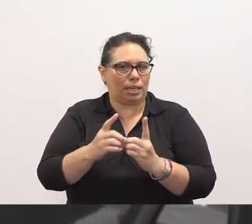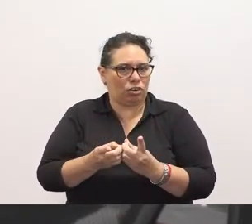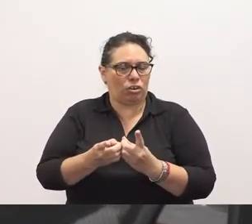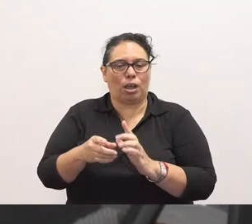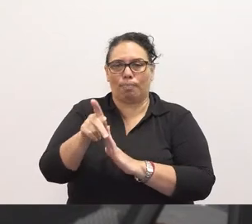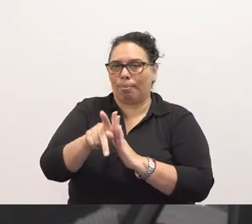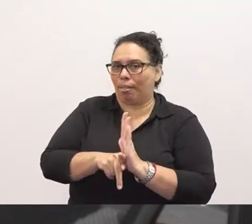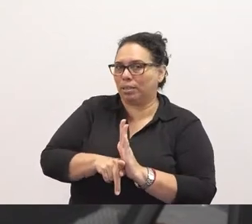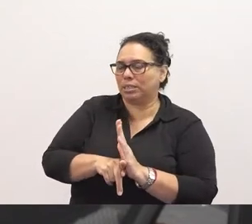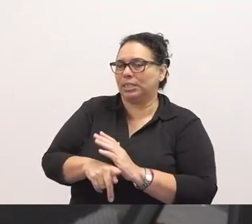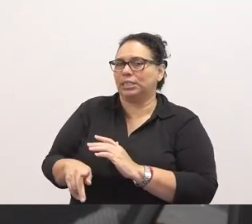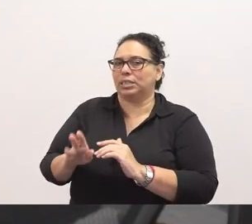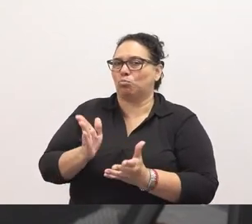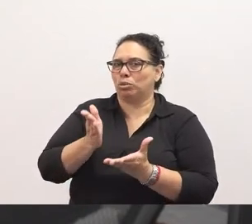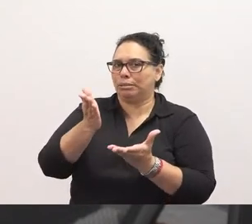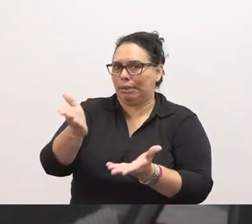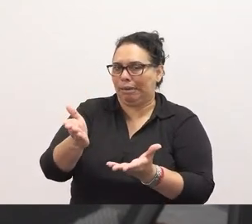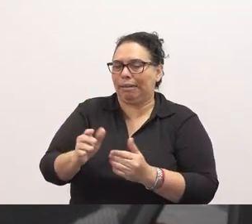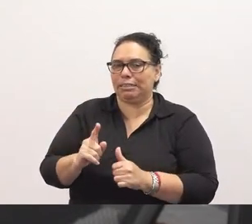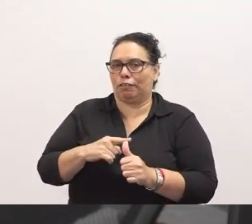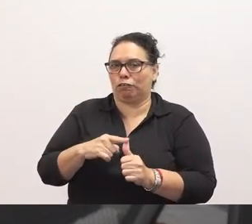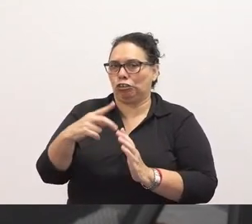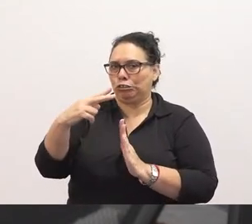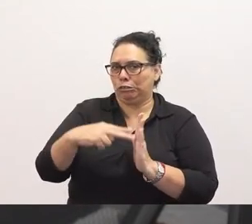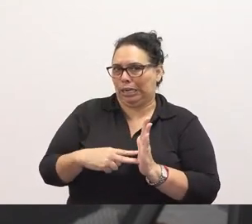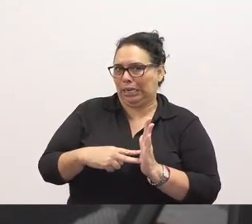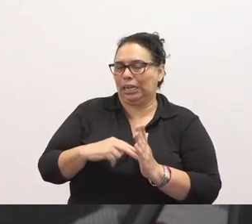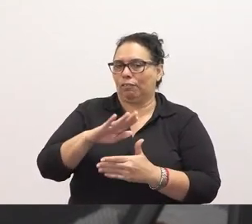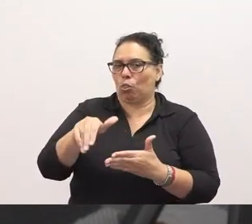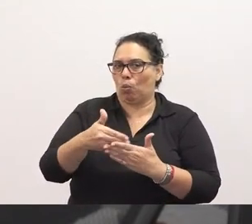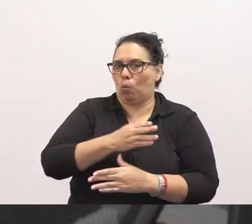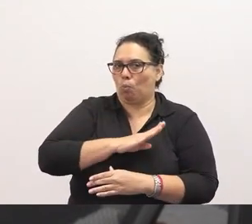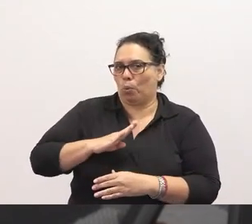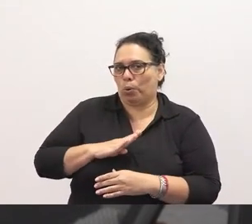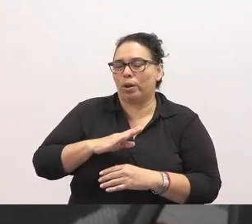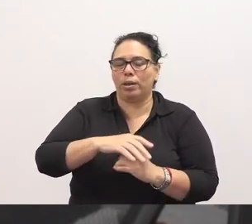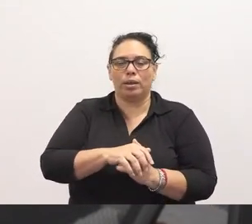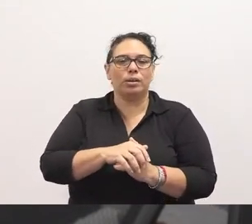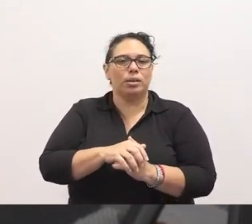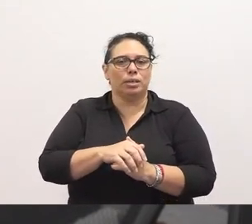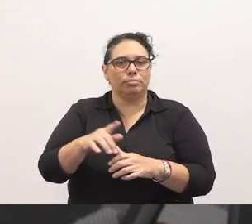as a first reading to the entire board. And then as this,